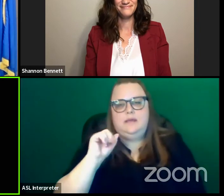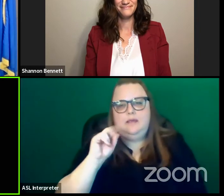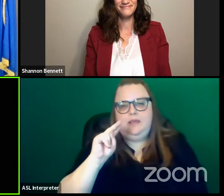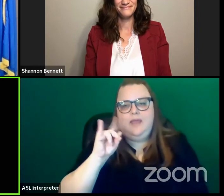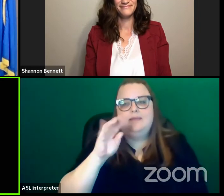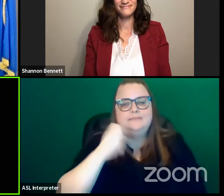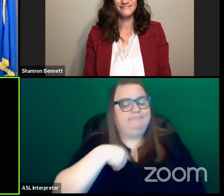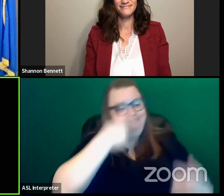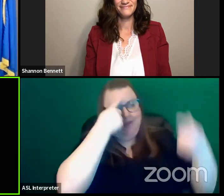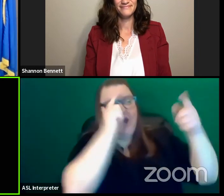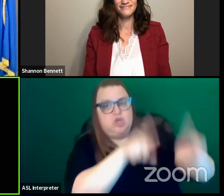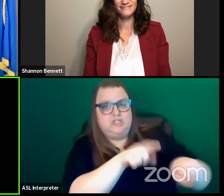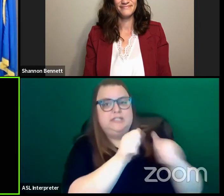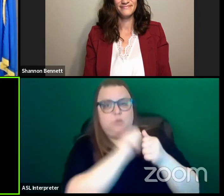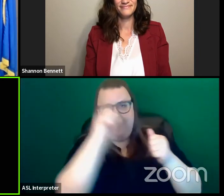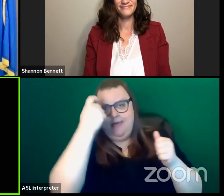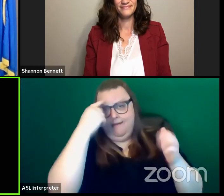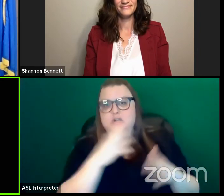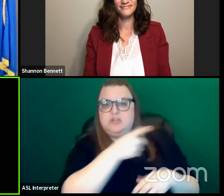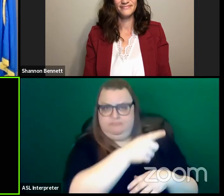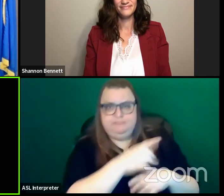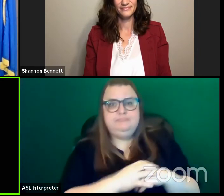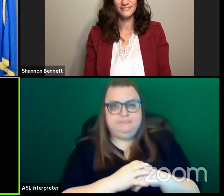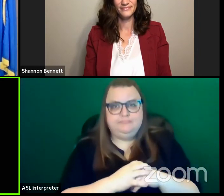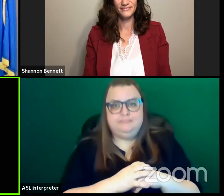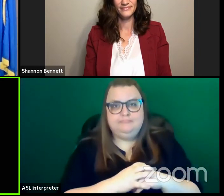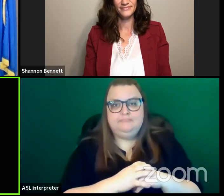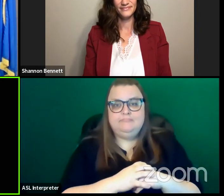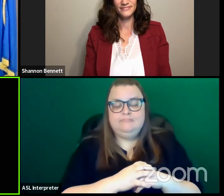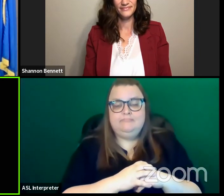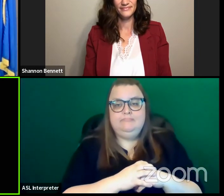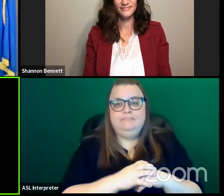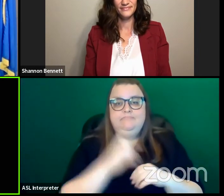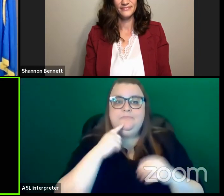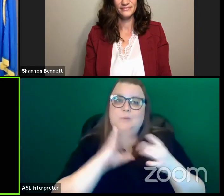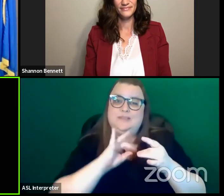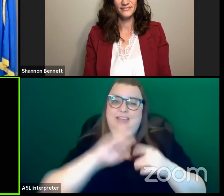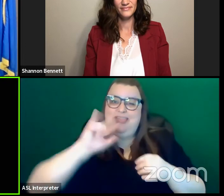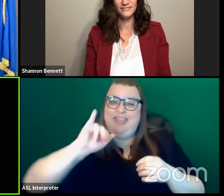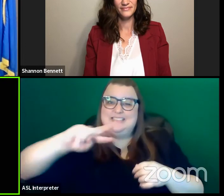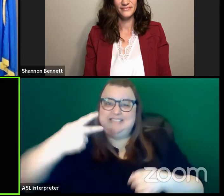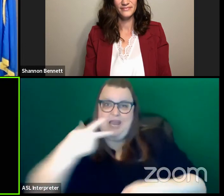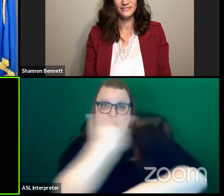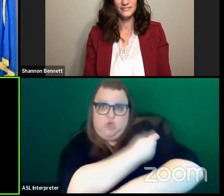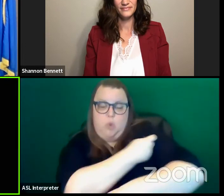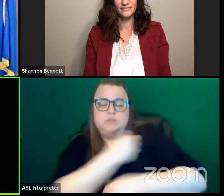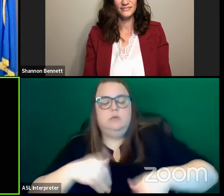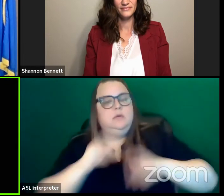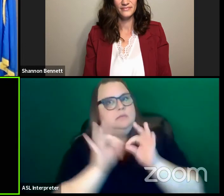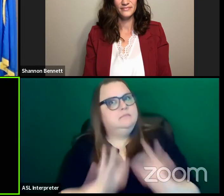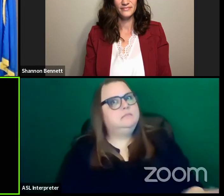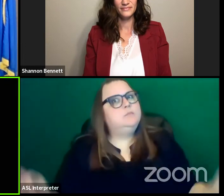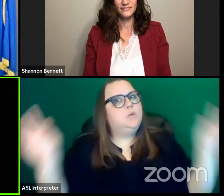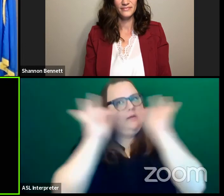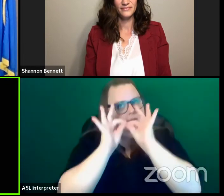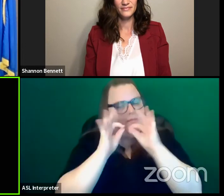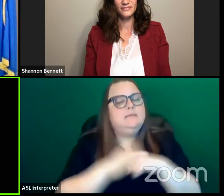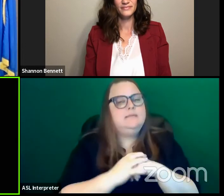that. And what I would say is that, that second dose is really critical. But on top of